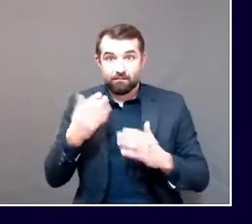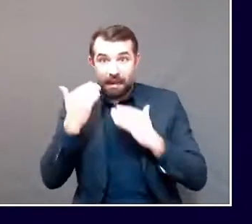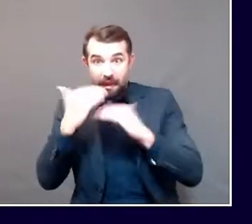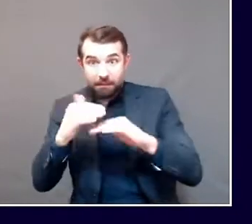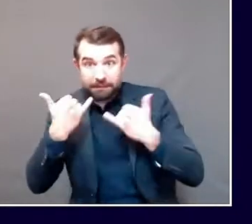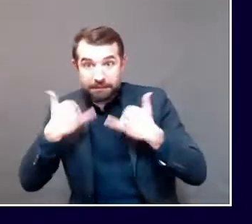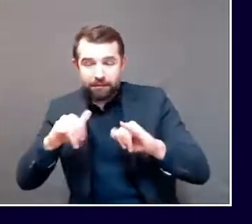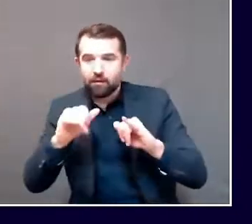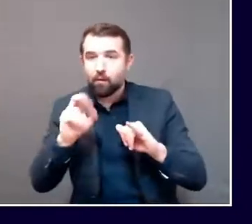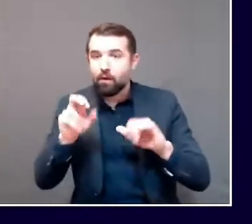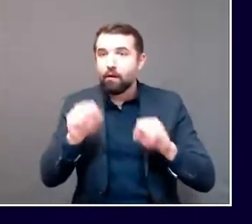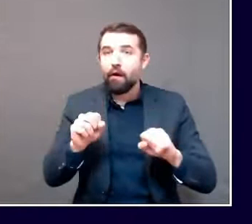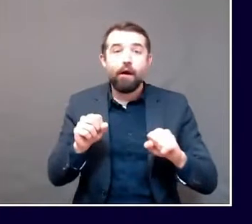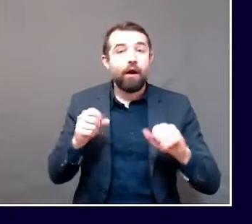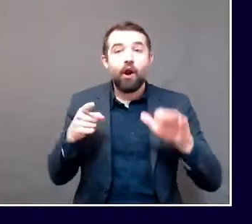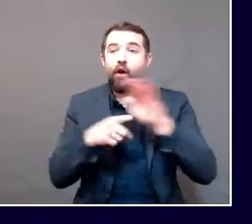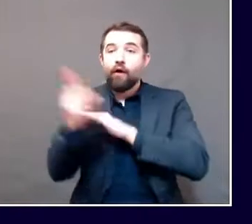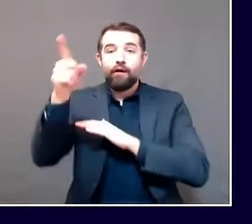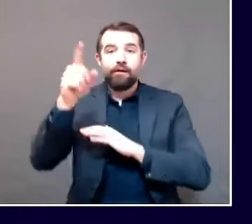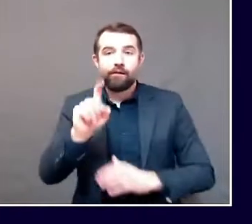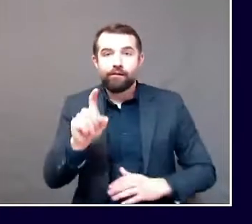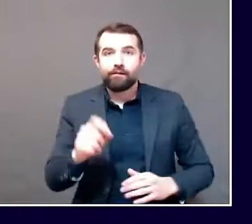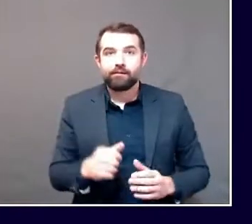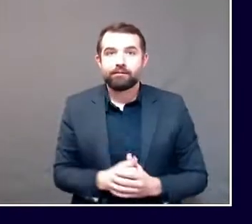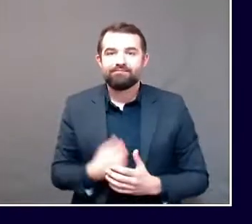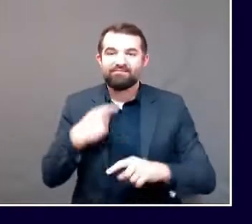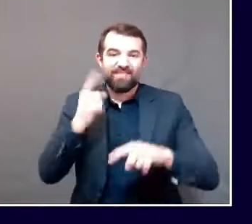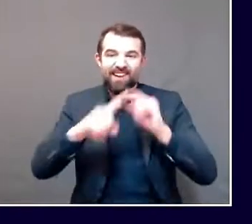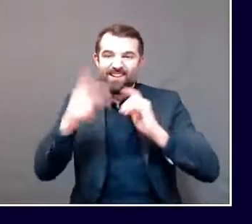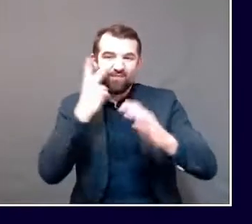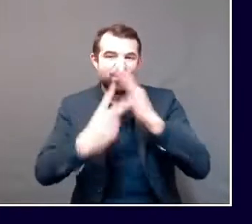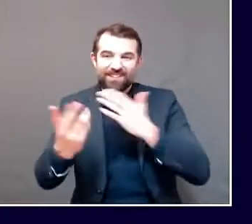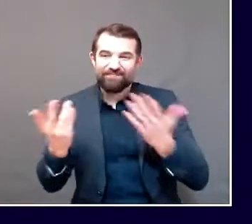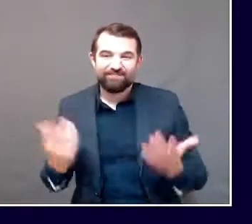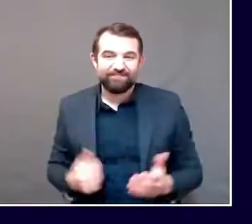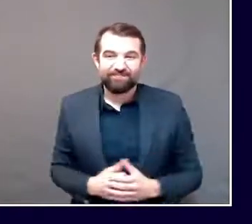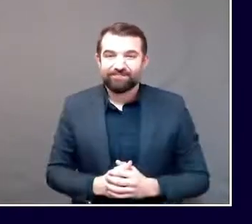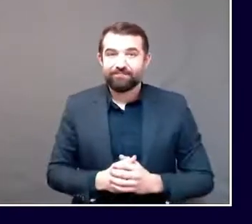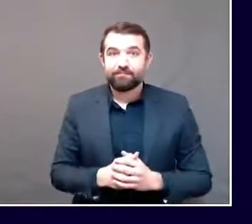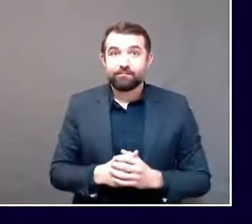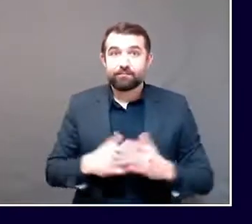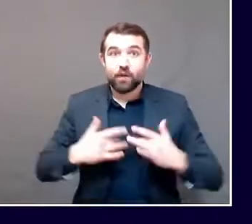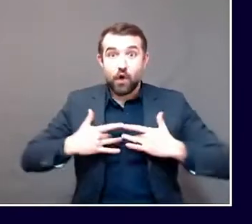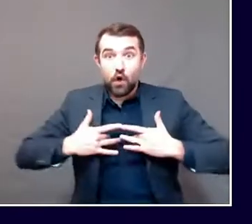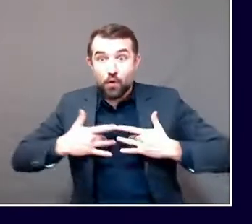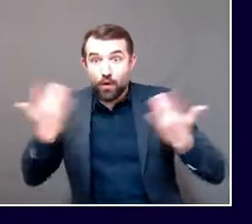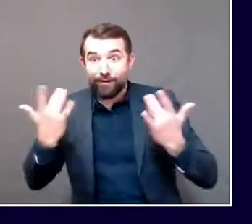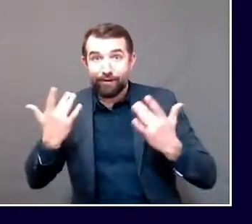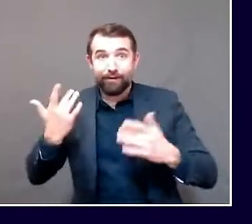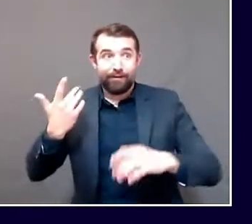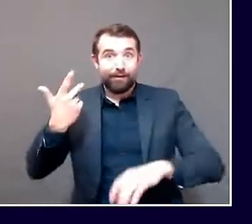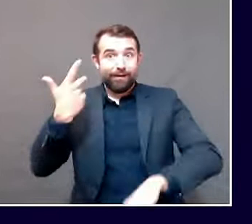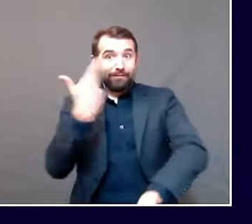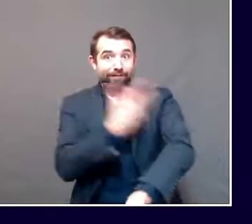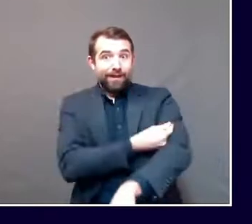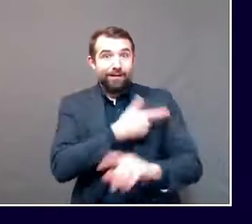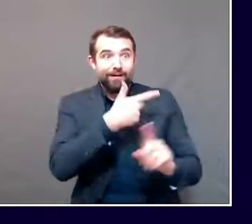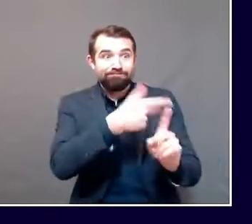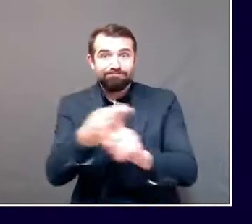speaking, although we are delighted to know that the vaccines have shown a high degree of efficacy,